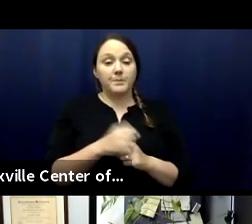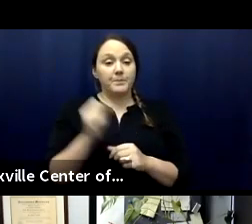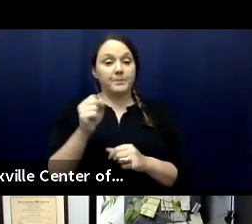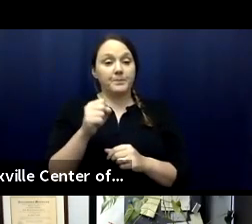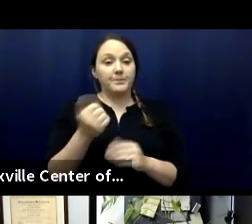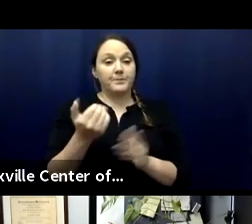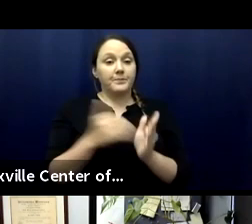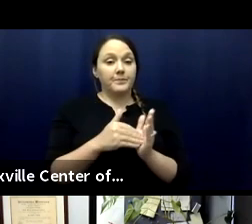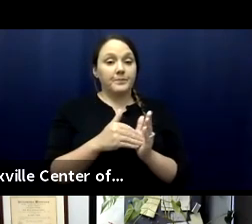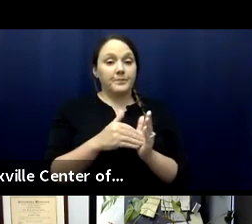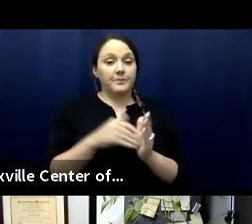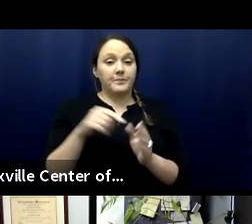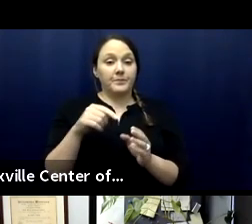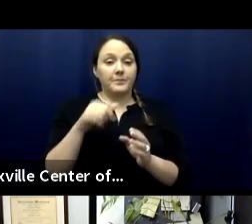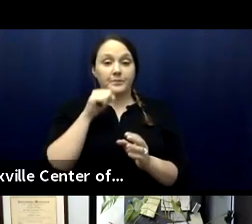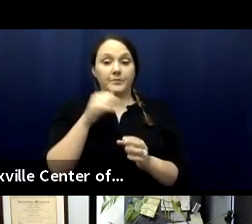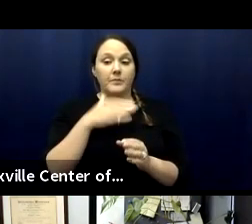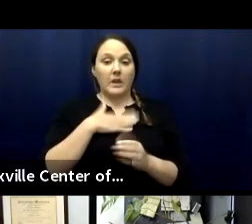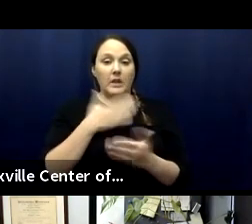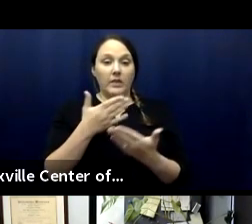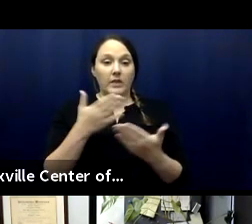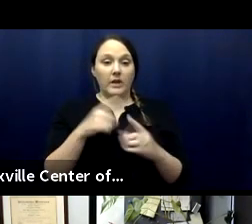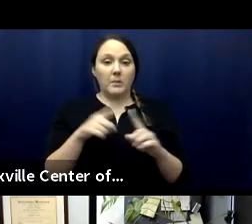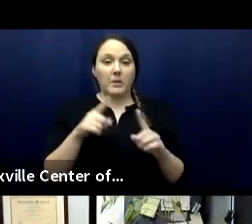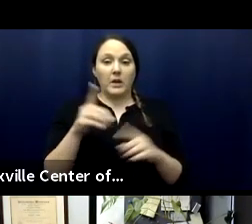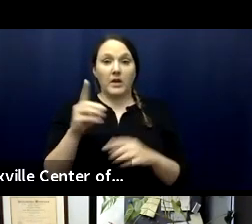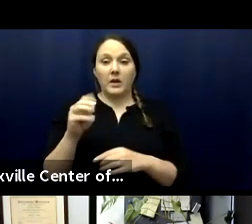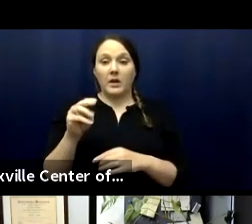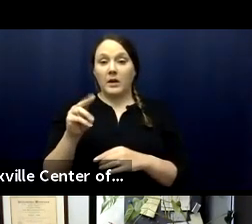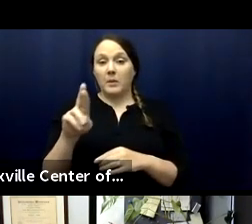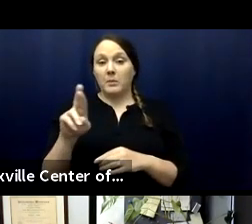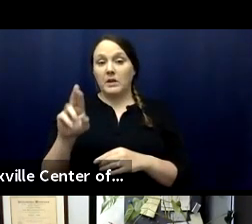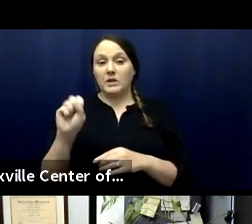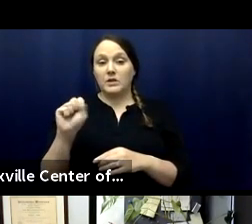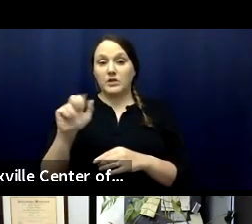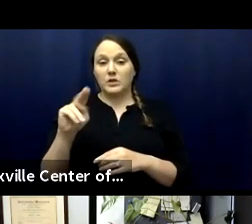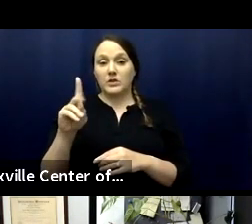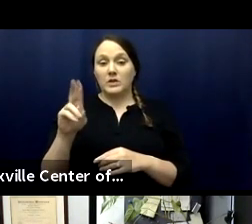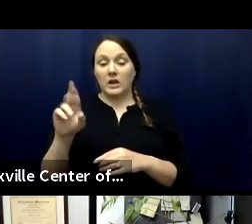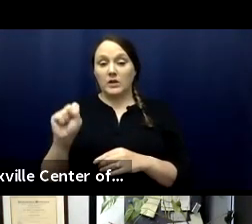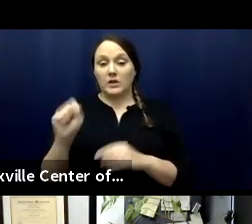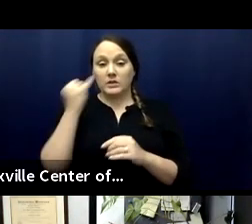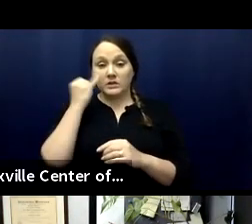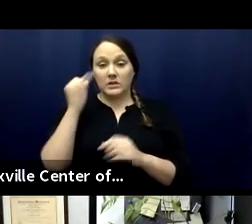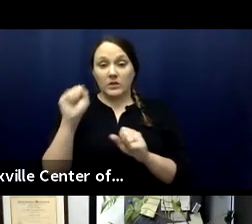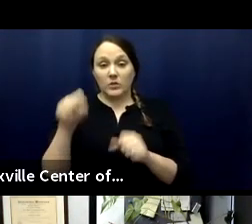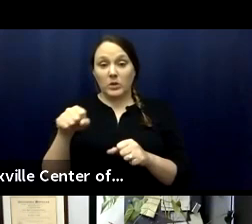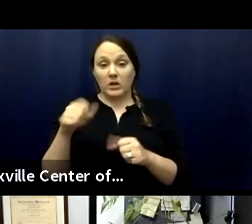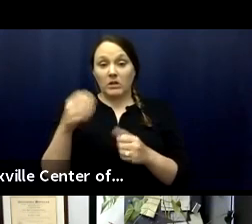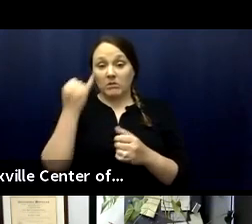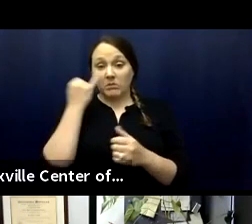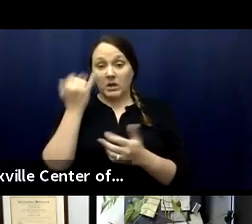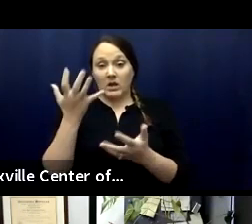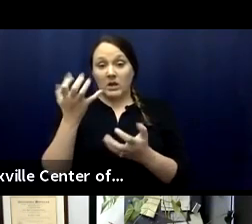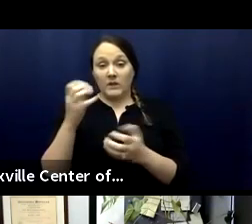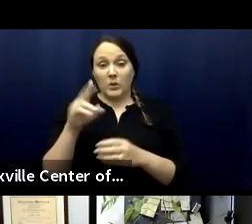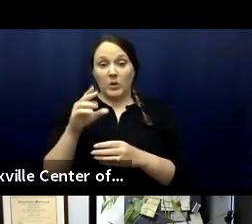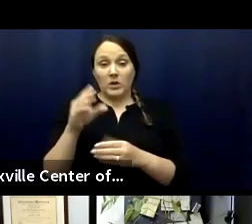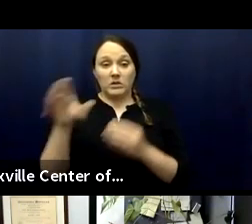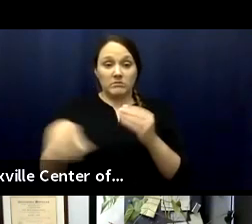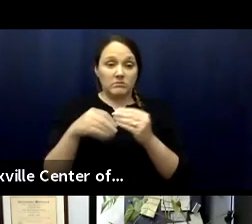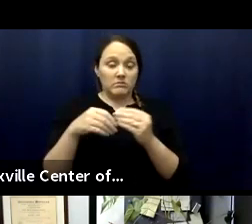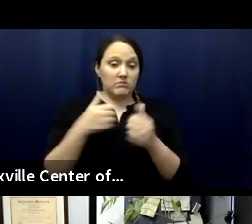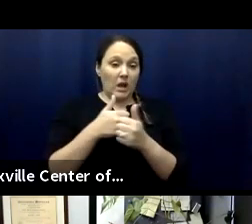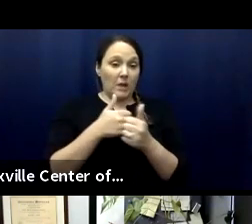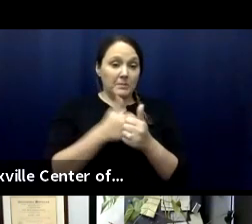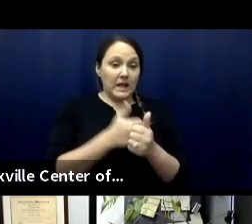Again, this is not my thing, but Mr. Sanders, if we could do that, if you want to go ahead and update it, would it just need